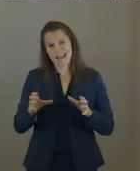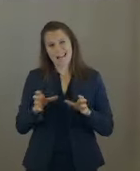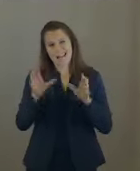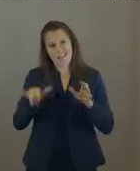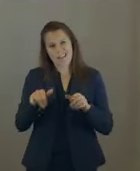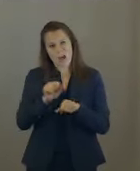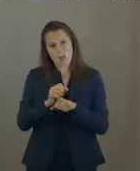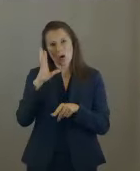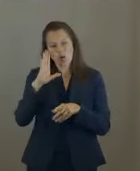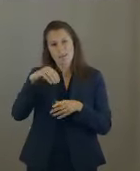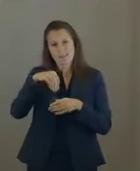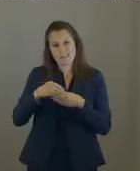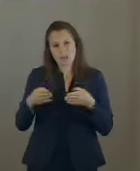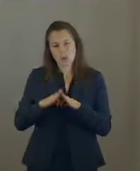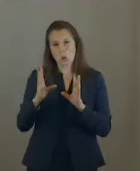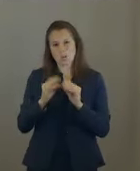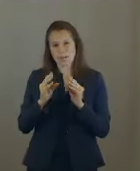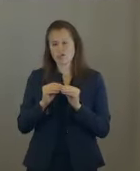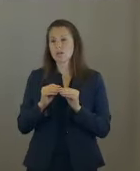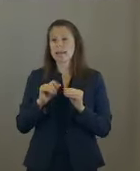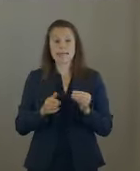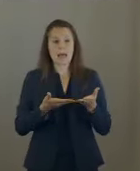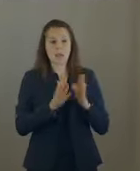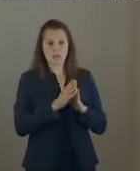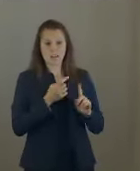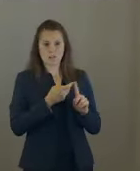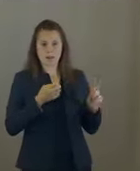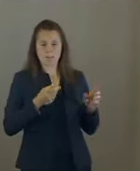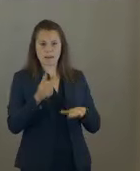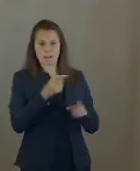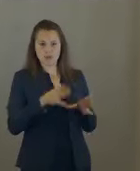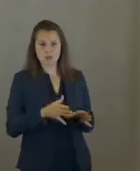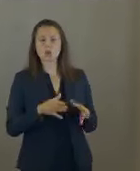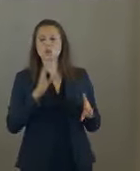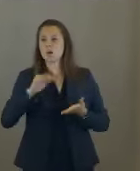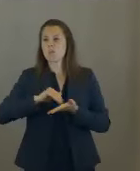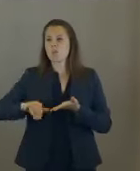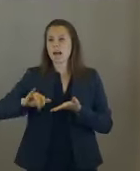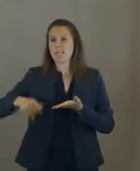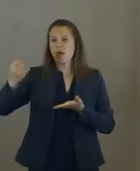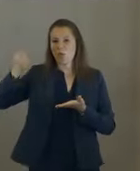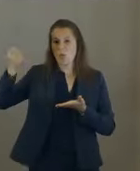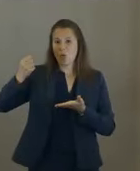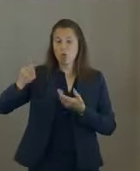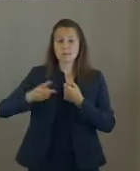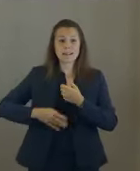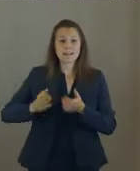our executive session that'll be coming up, which was requested by the Executive Director. So we will waive that and save some